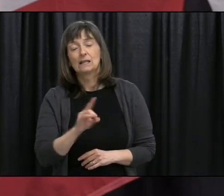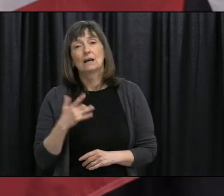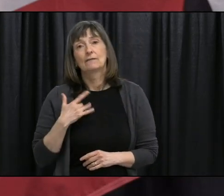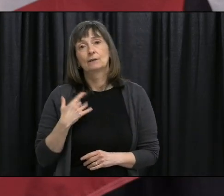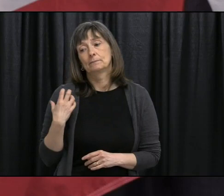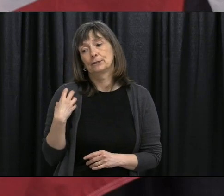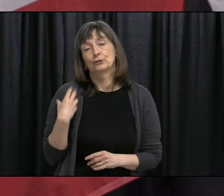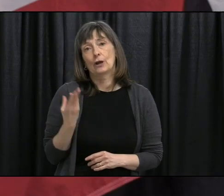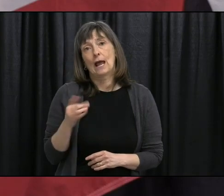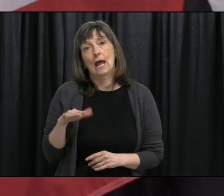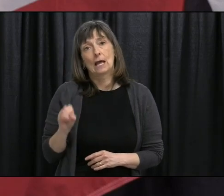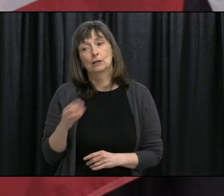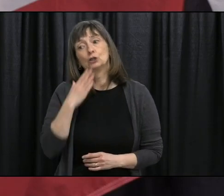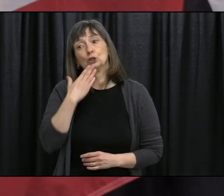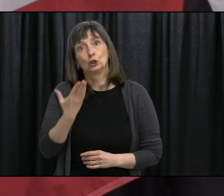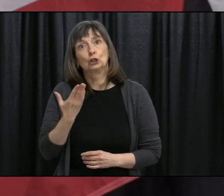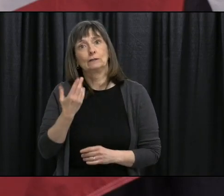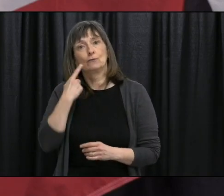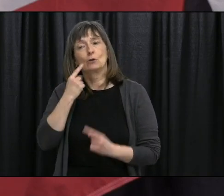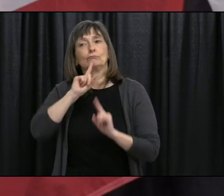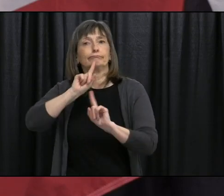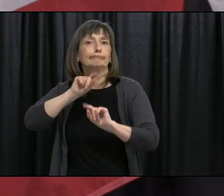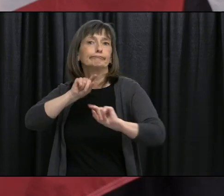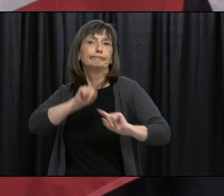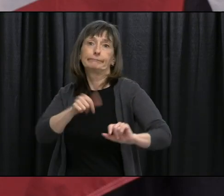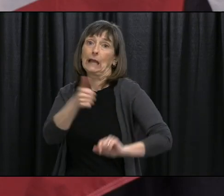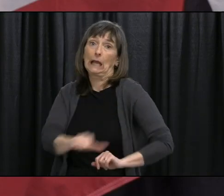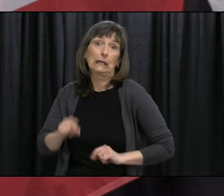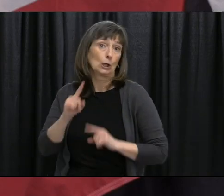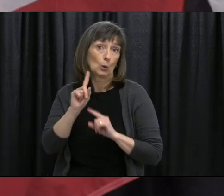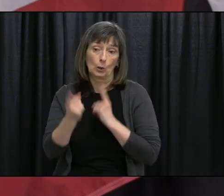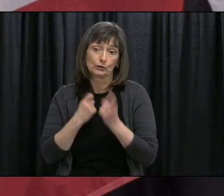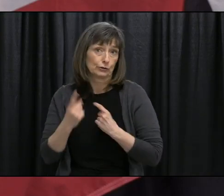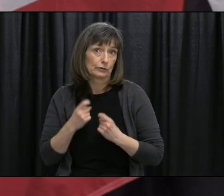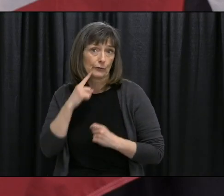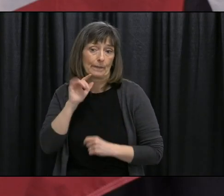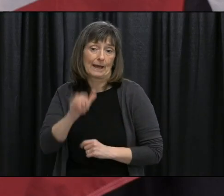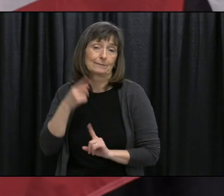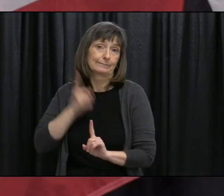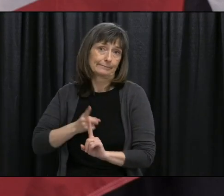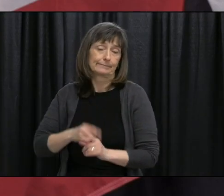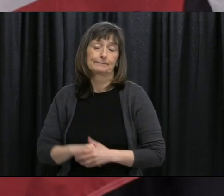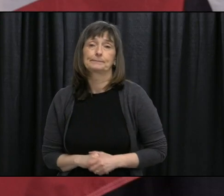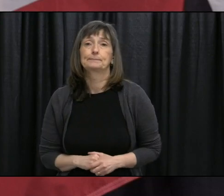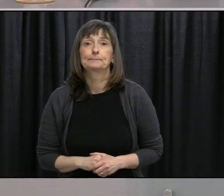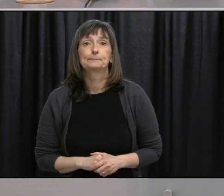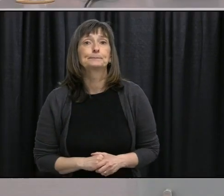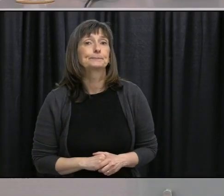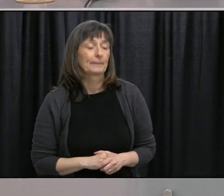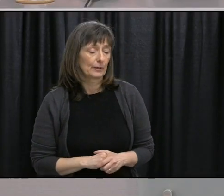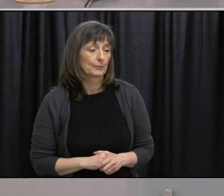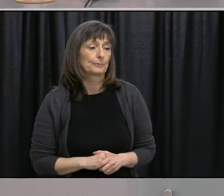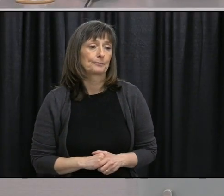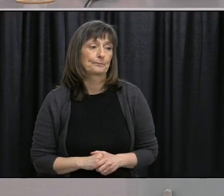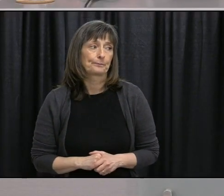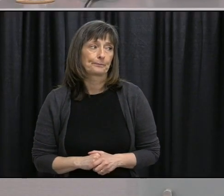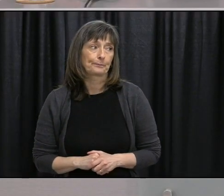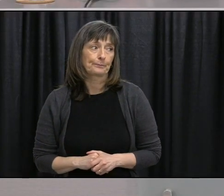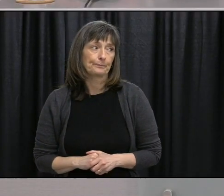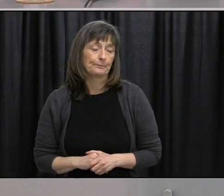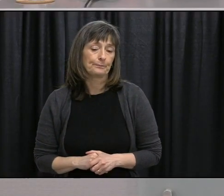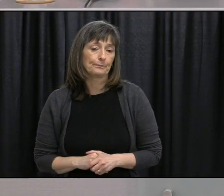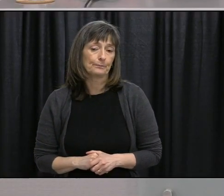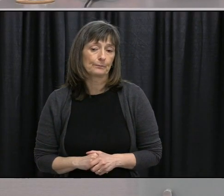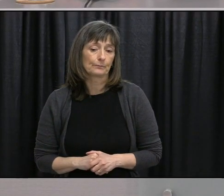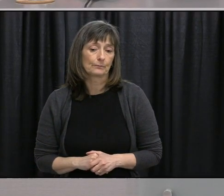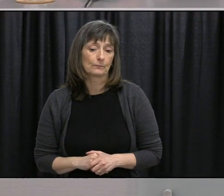Community Services has done a very good job in responding to the issues around that bill. Thank you. Our next question